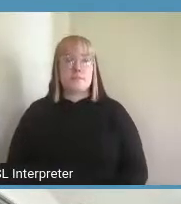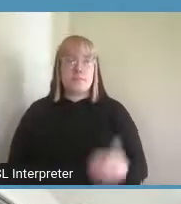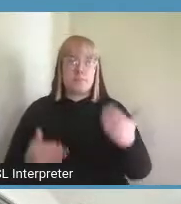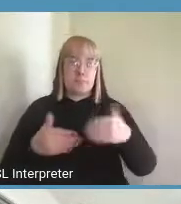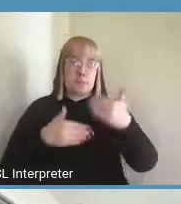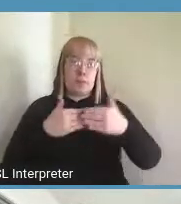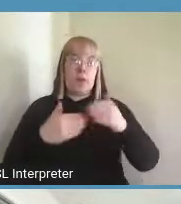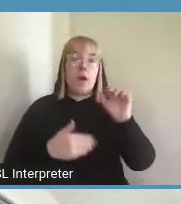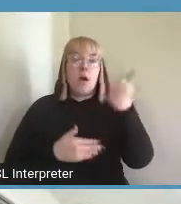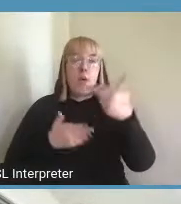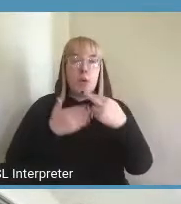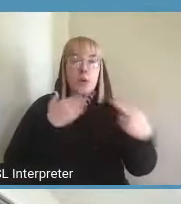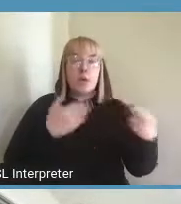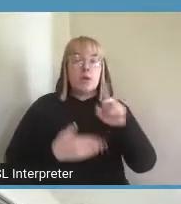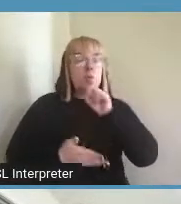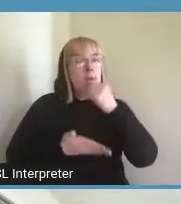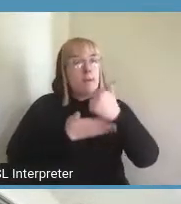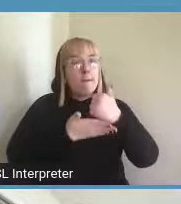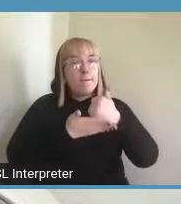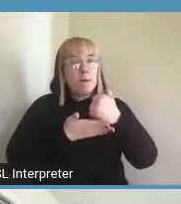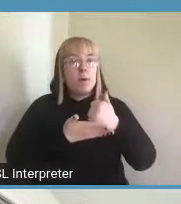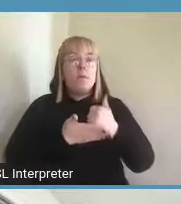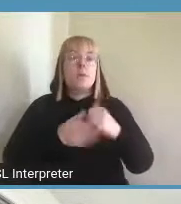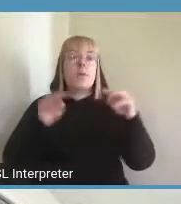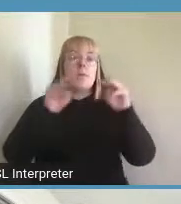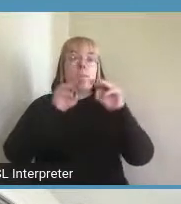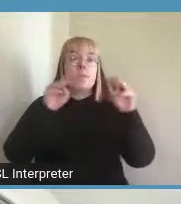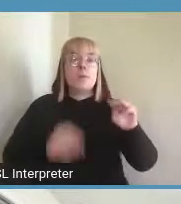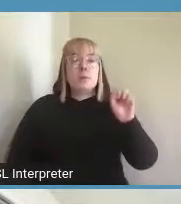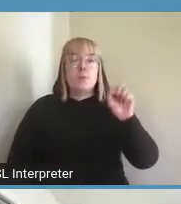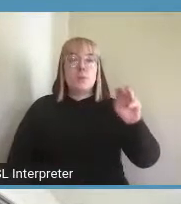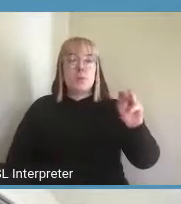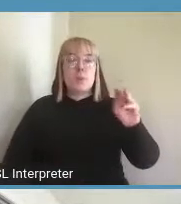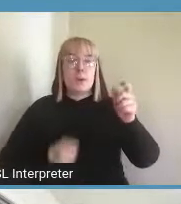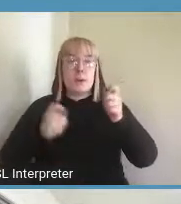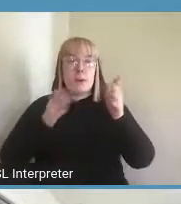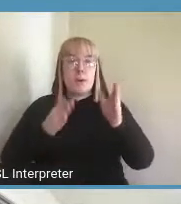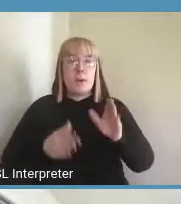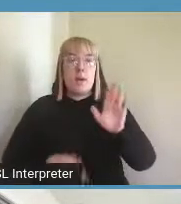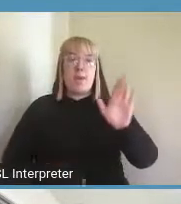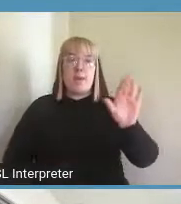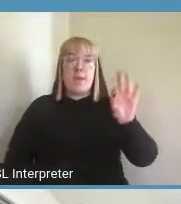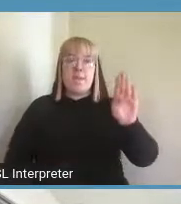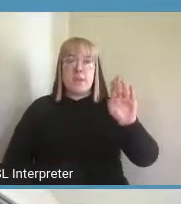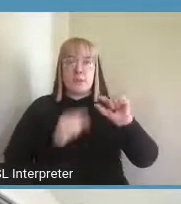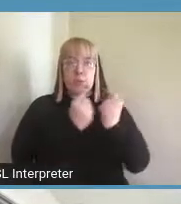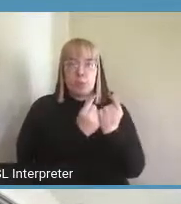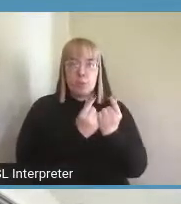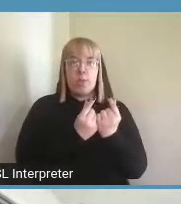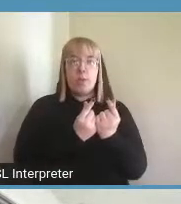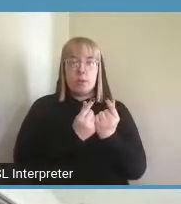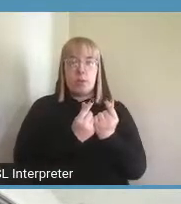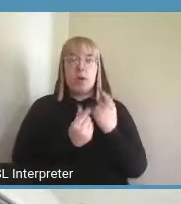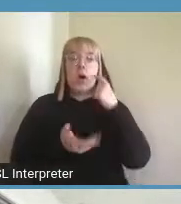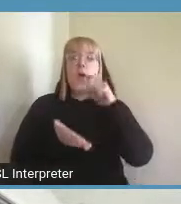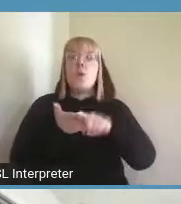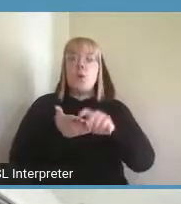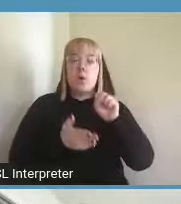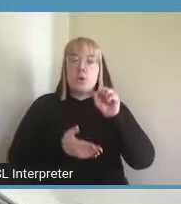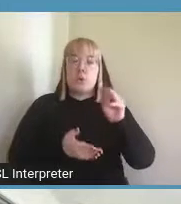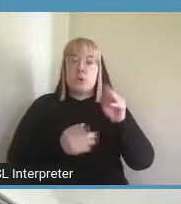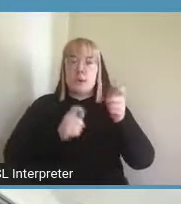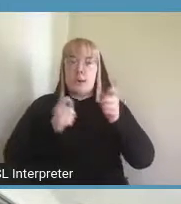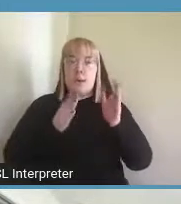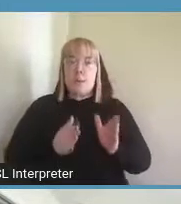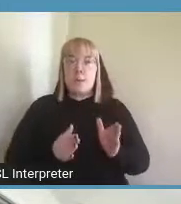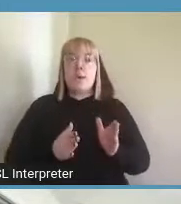Another resource I found really helpful is the Museum Social Media Managers Facebook group. So I know this says social media managers, and